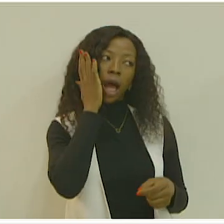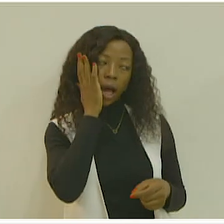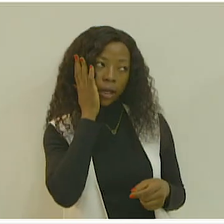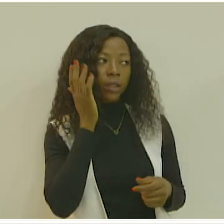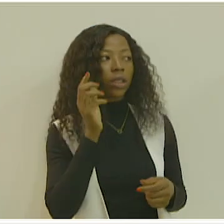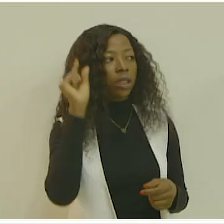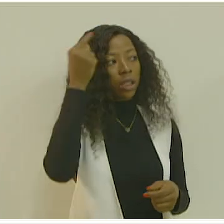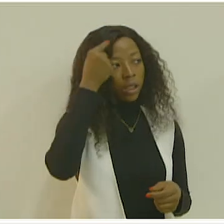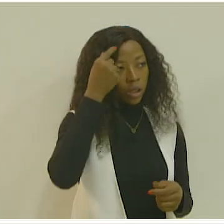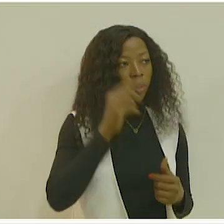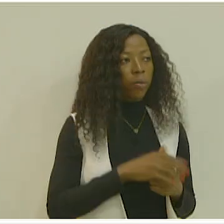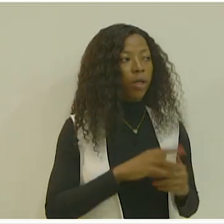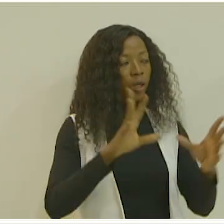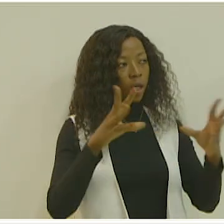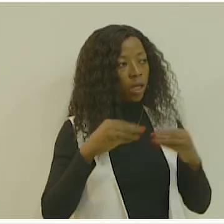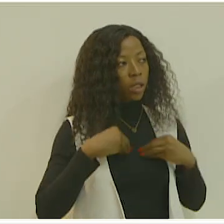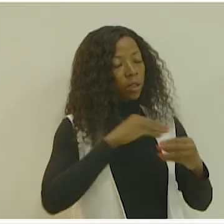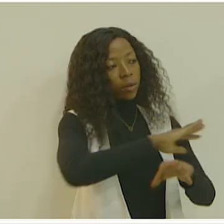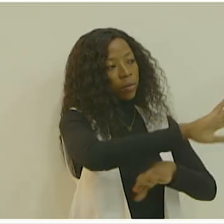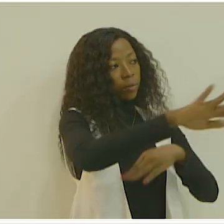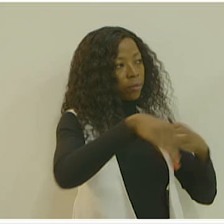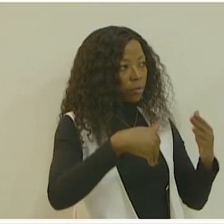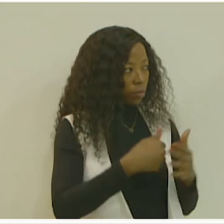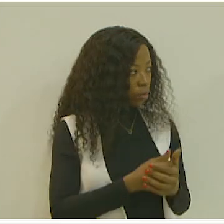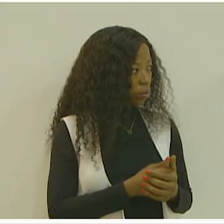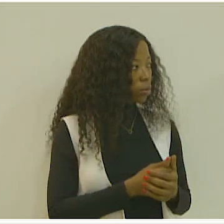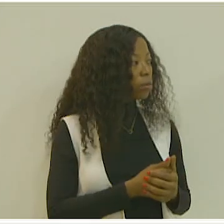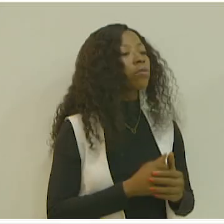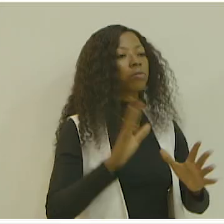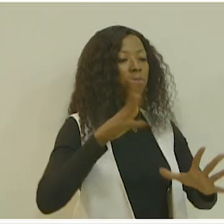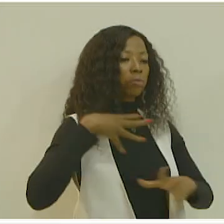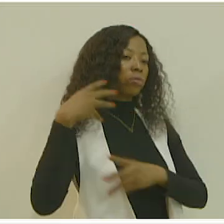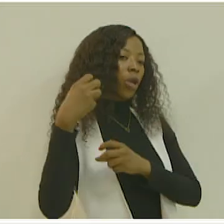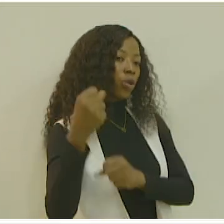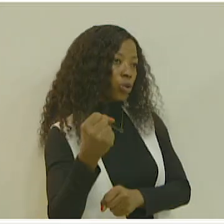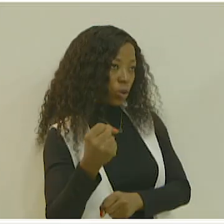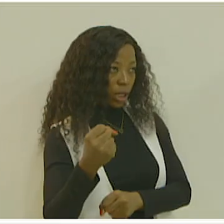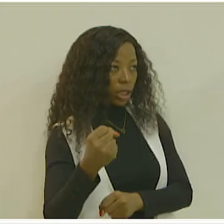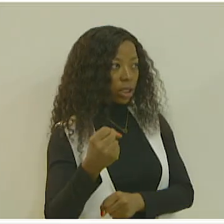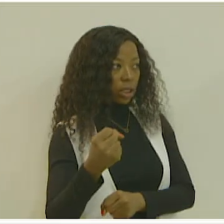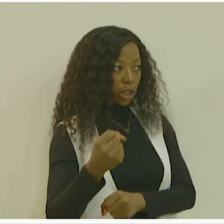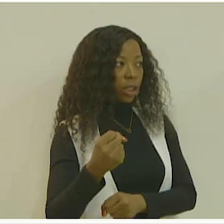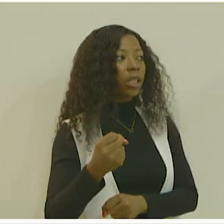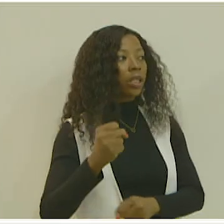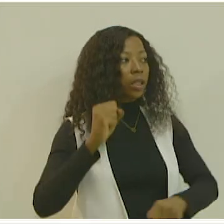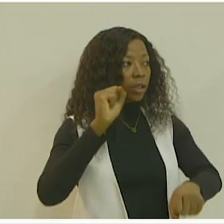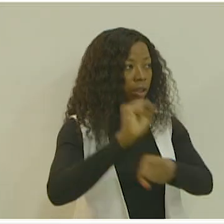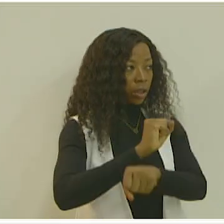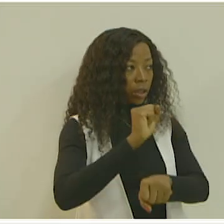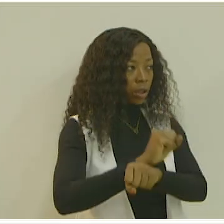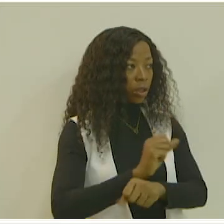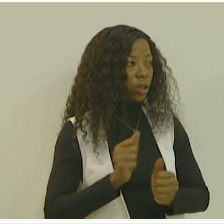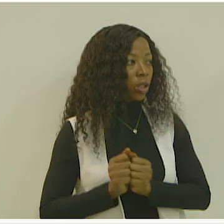part of the effort of government for deepening and strengthening democracy, but also for strengthening democratic and national